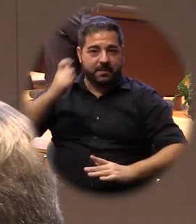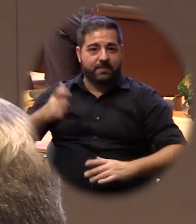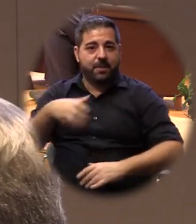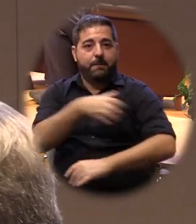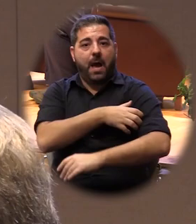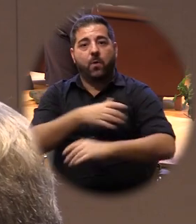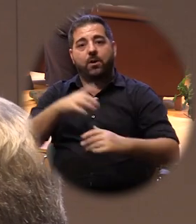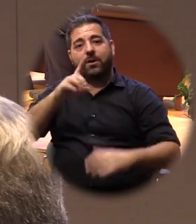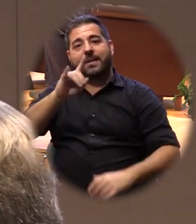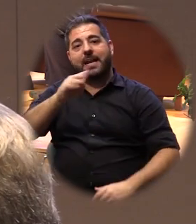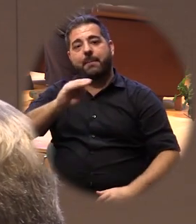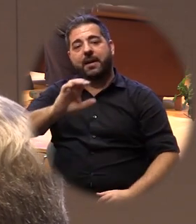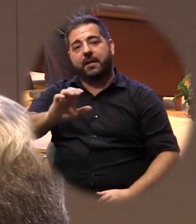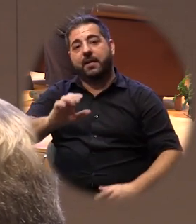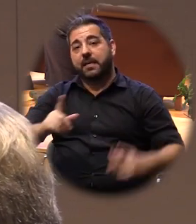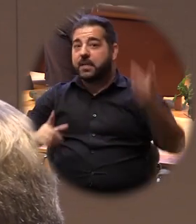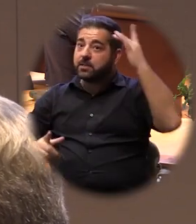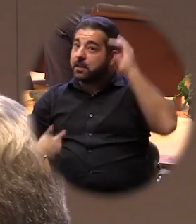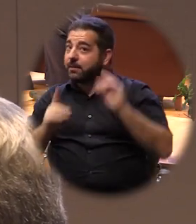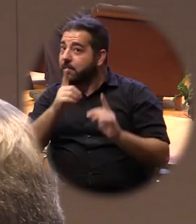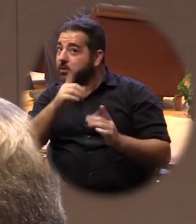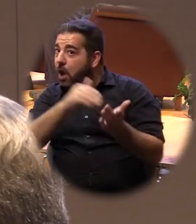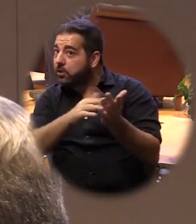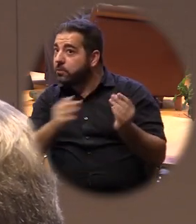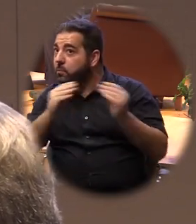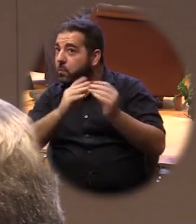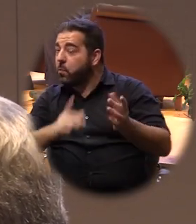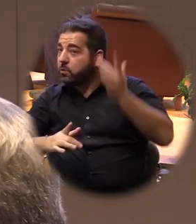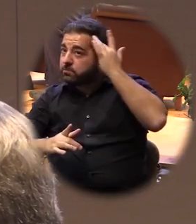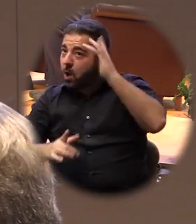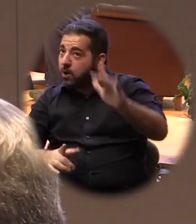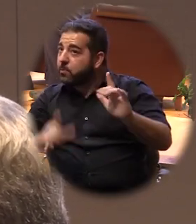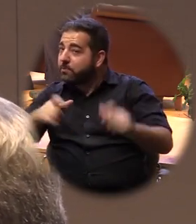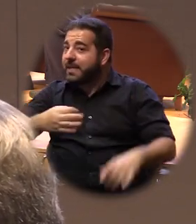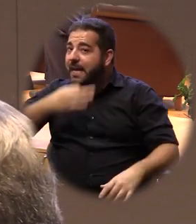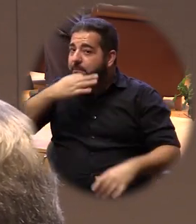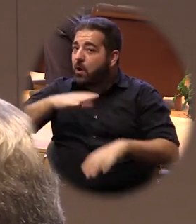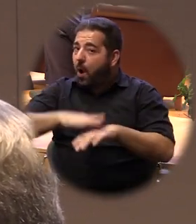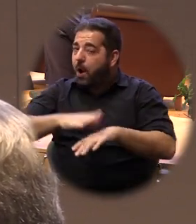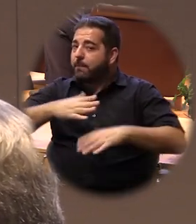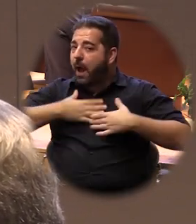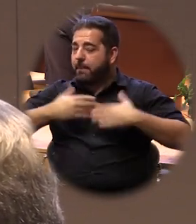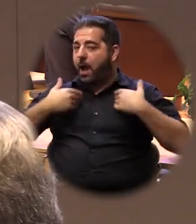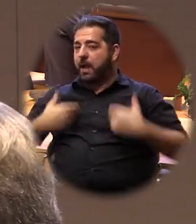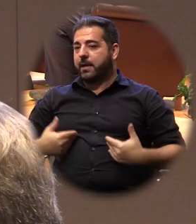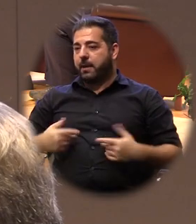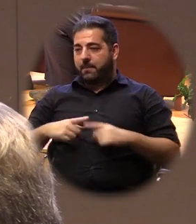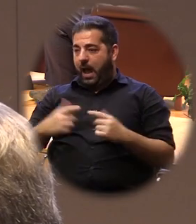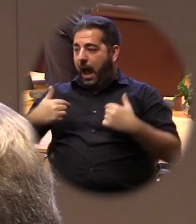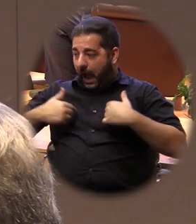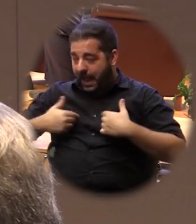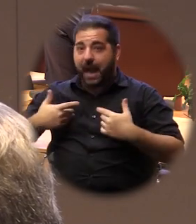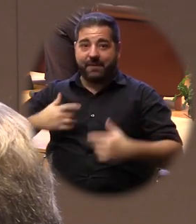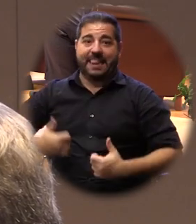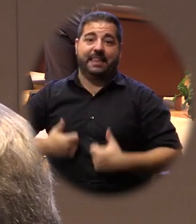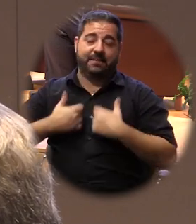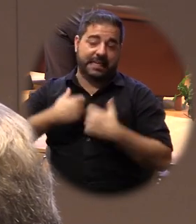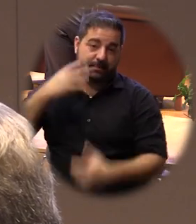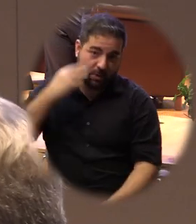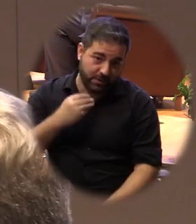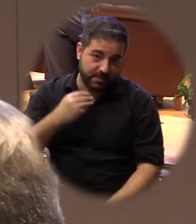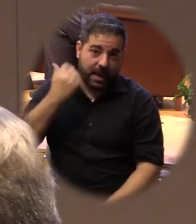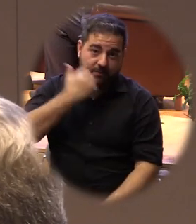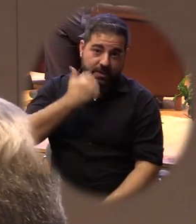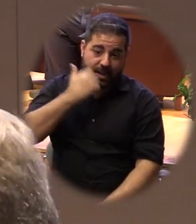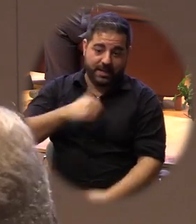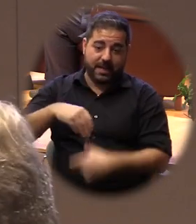someone who's more educated than you in certain areas who's supposed to be an expert on your body, but you're the one having the lived experience day in and day out